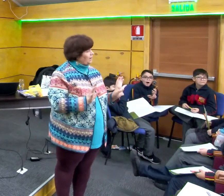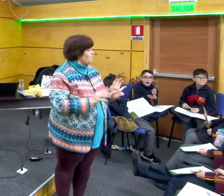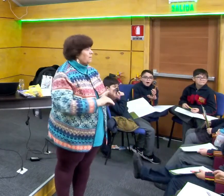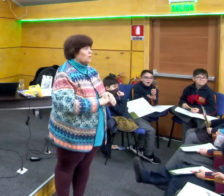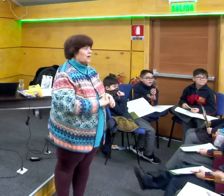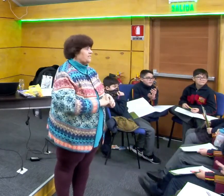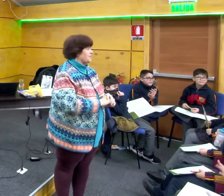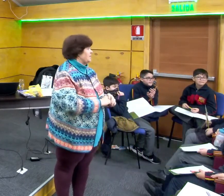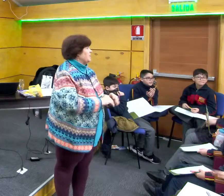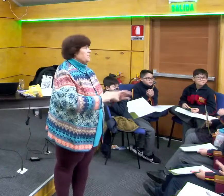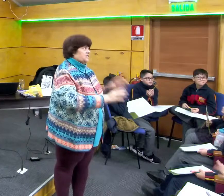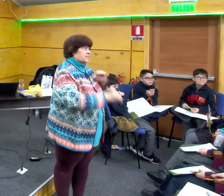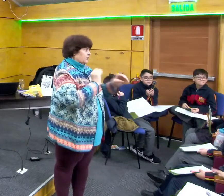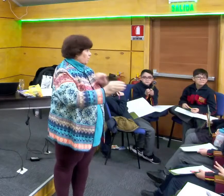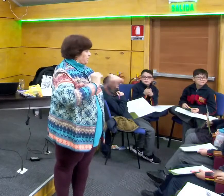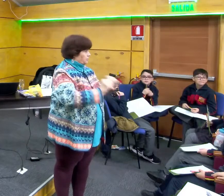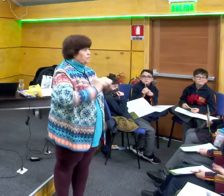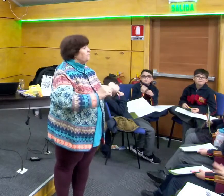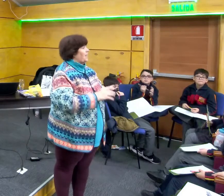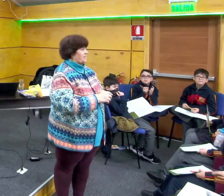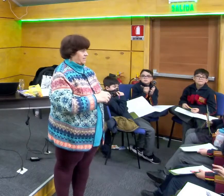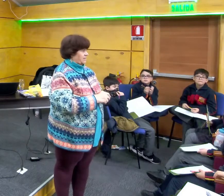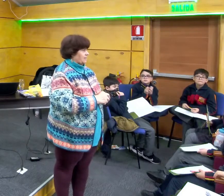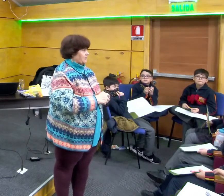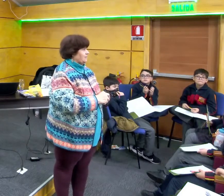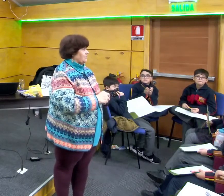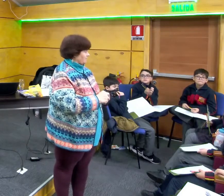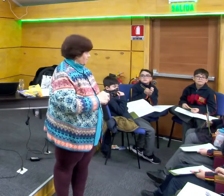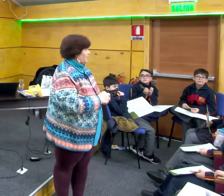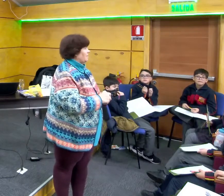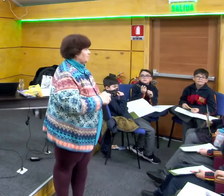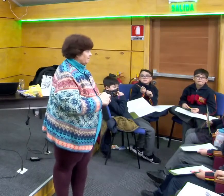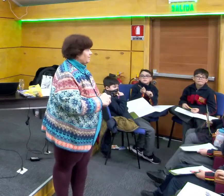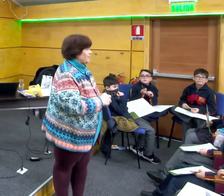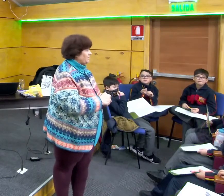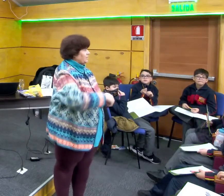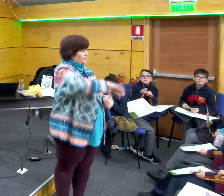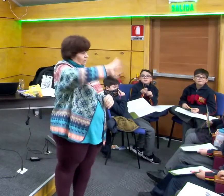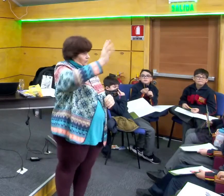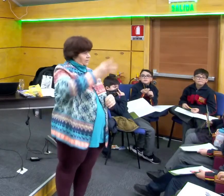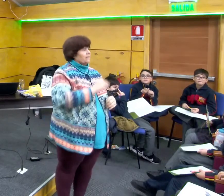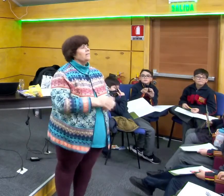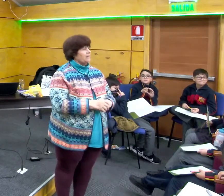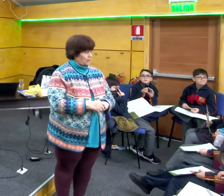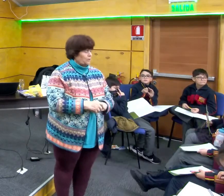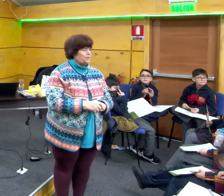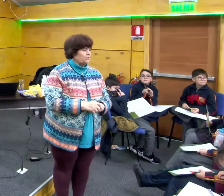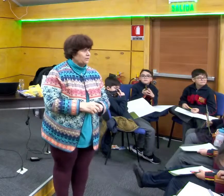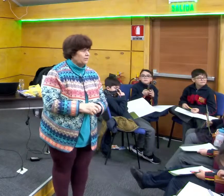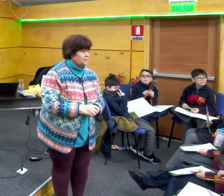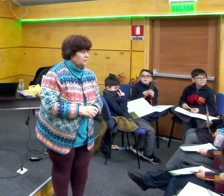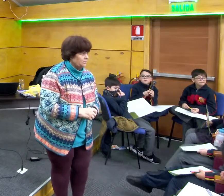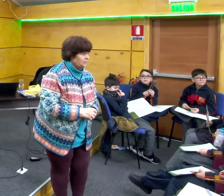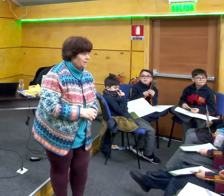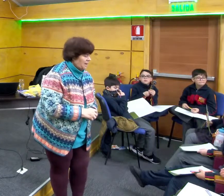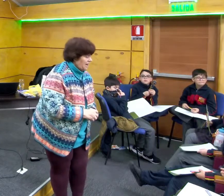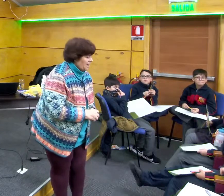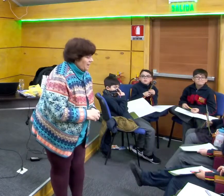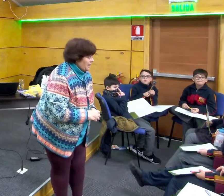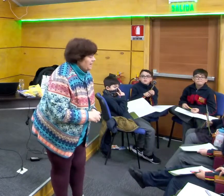going to try and memorize it, you start talking too fast. Yeah, and that would be a good thing to